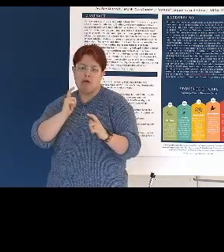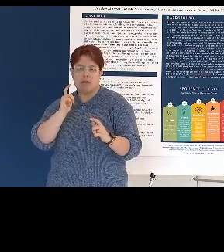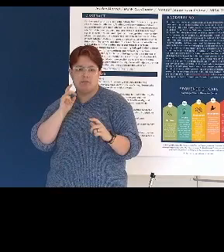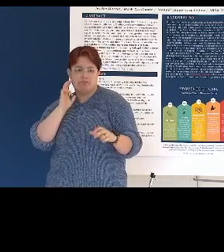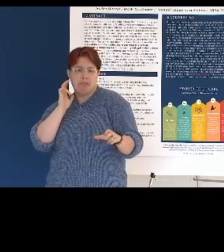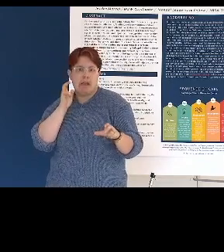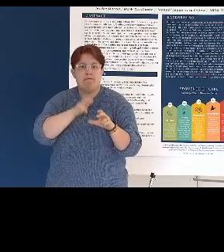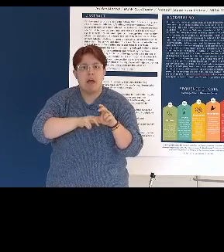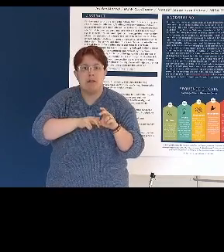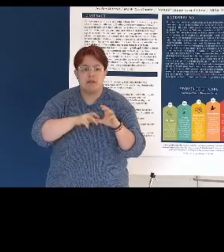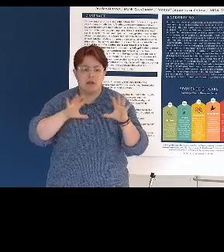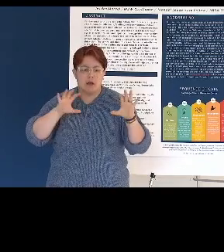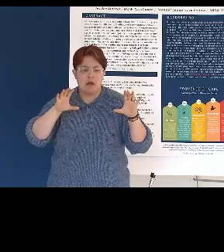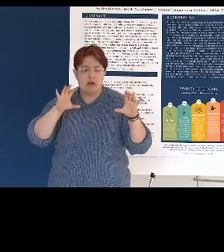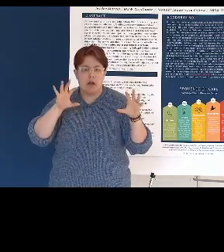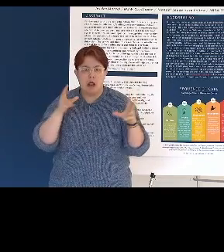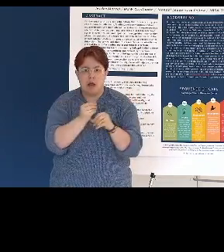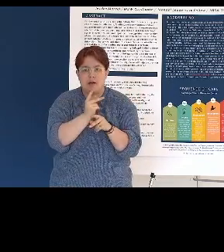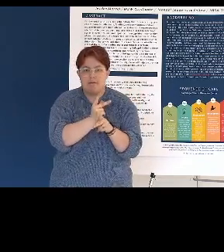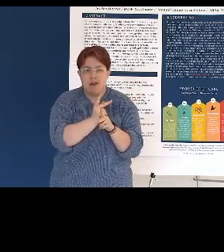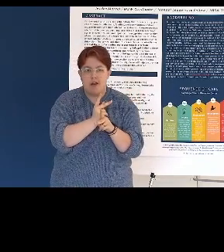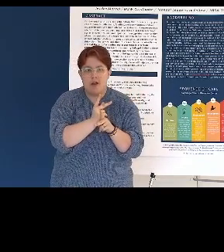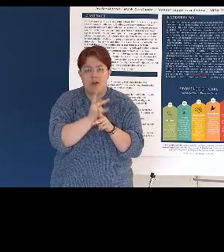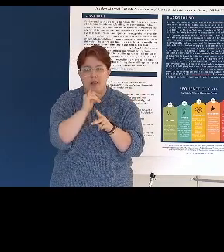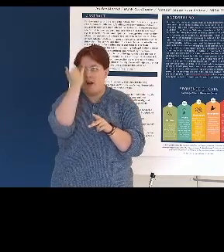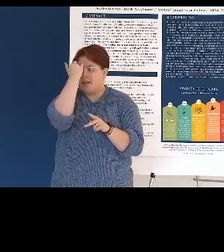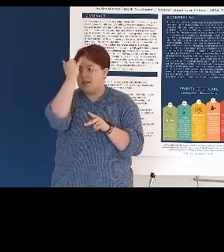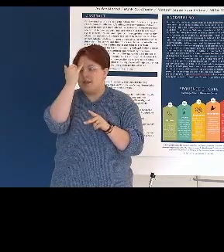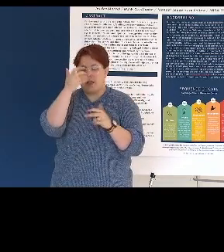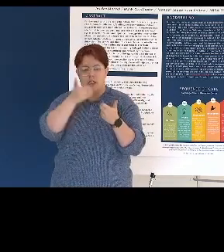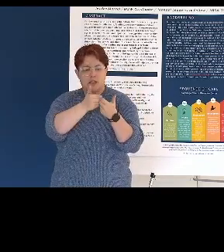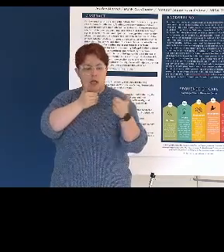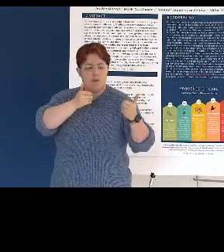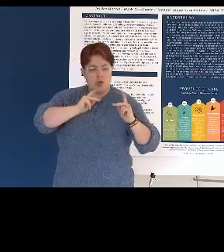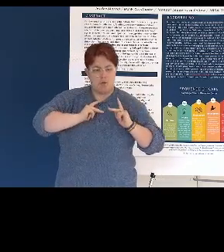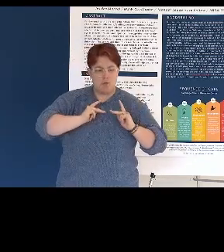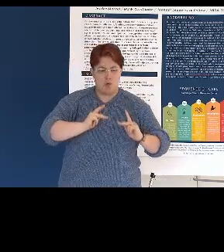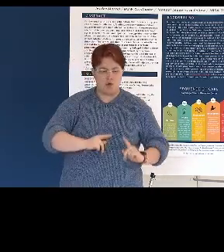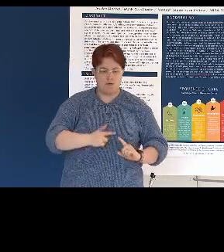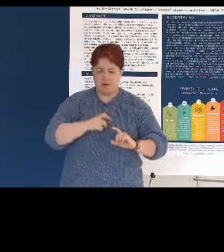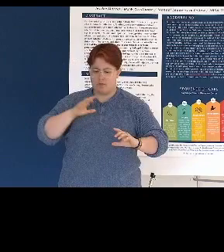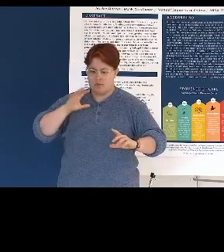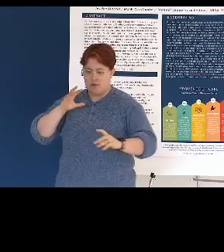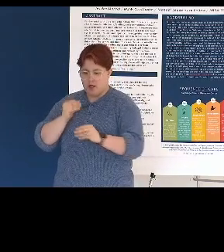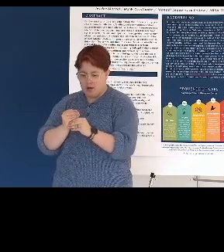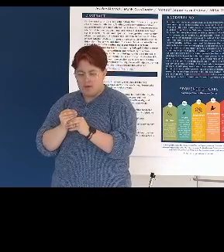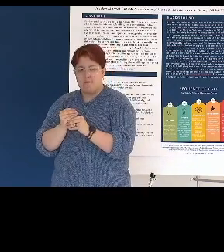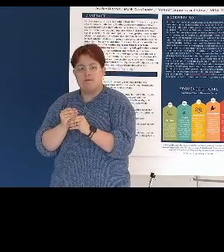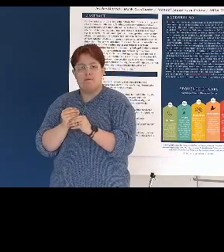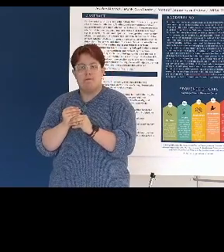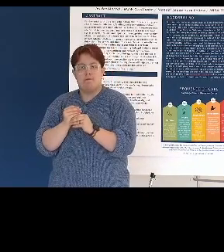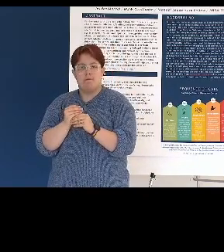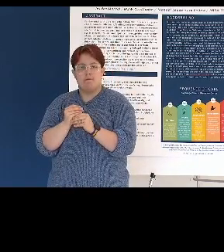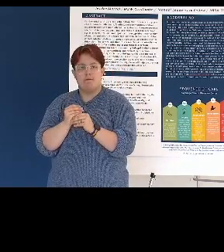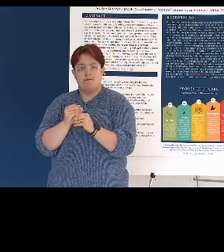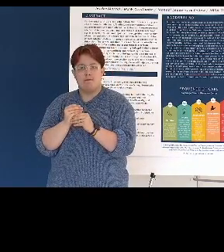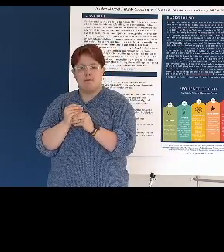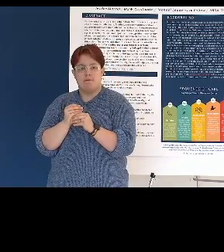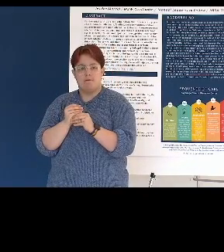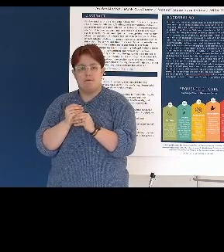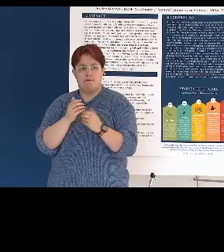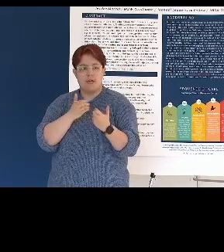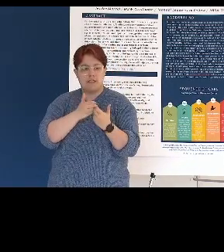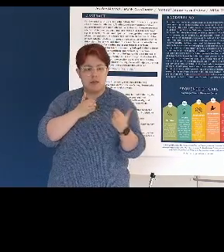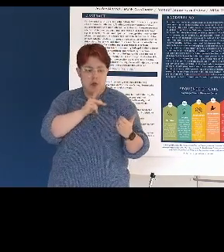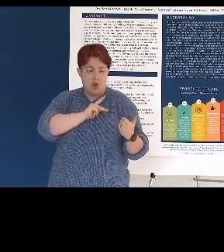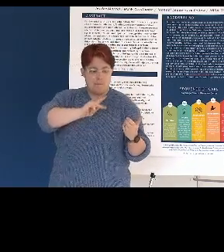the idea that, and I'll use the quote, the separation of the person from the collective, as well as the separation of the personal from